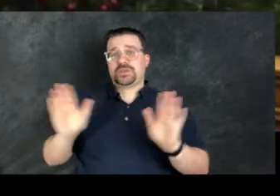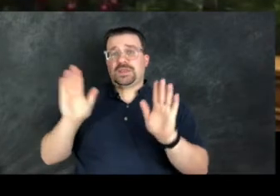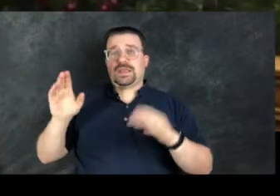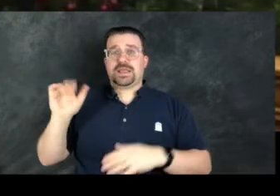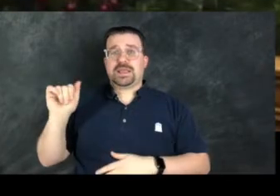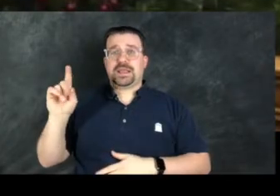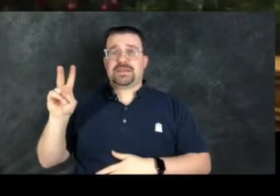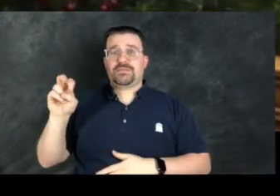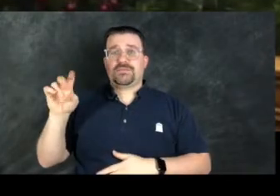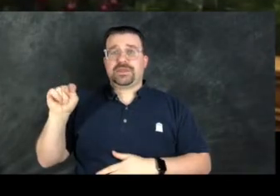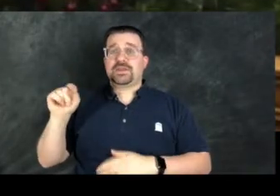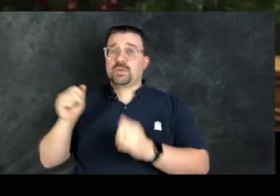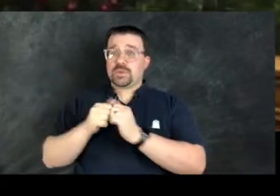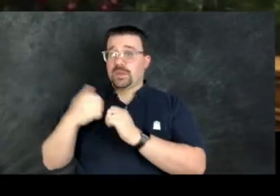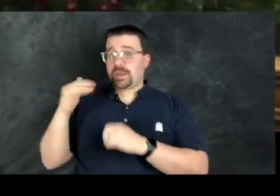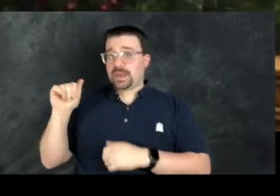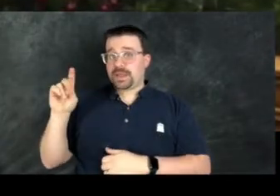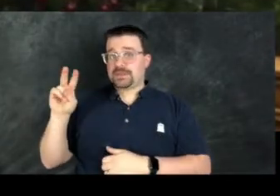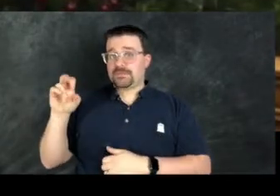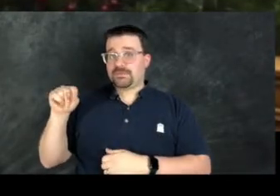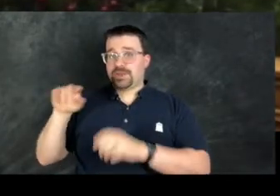our Advent wreath meditation.